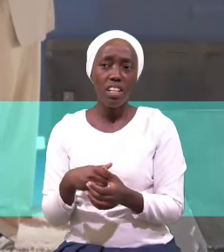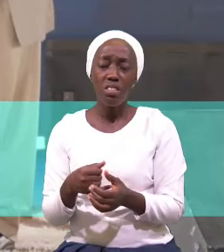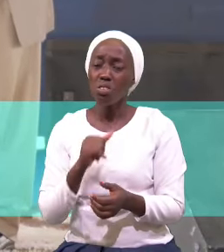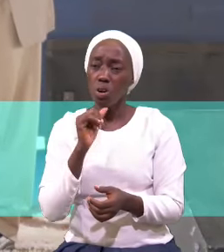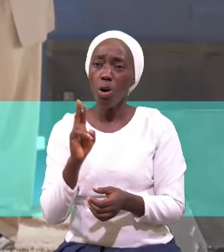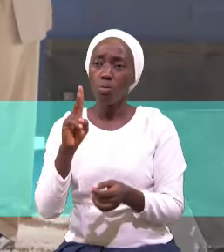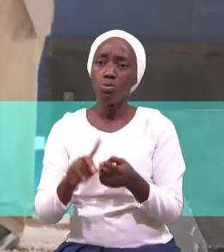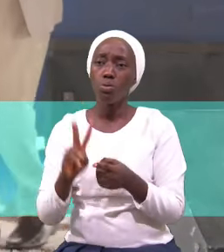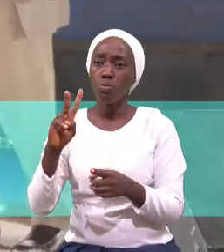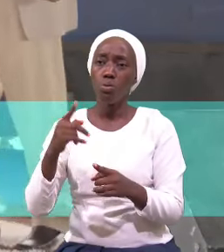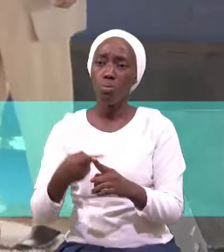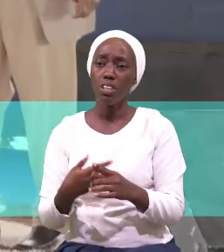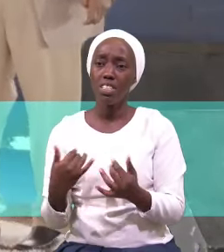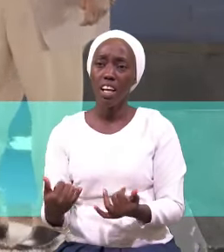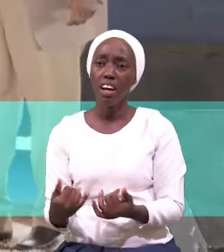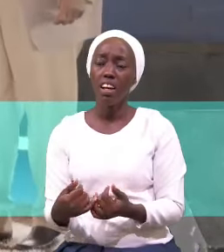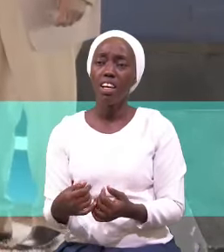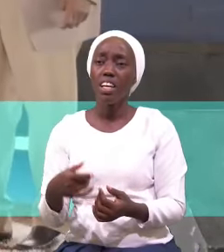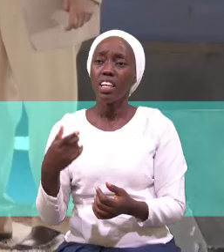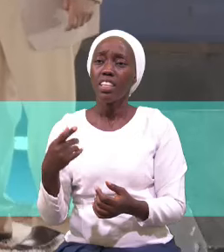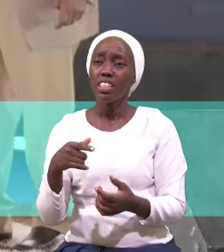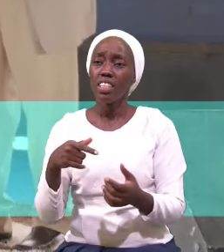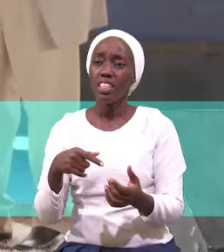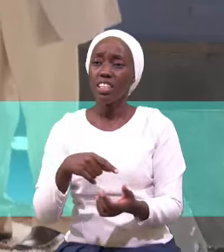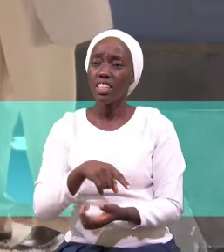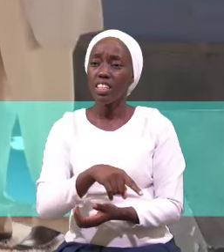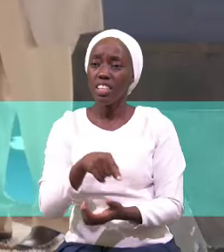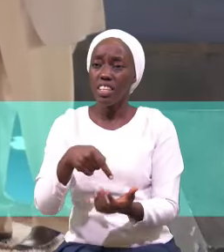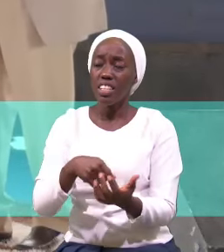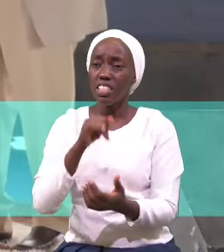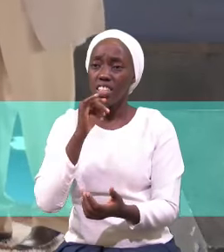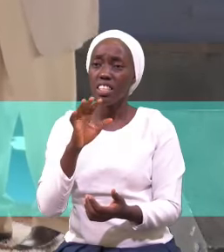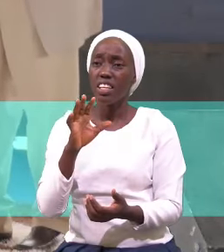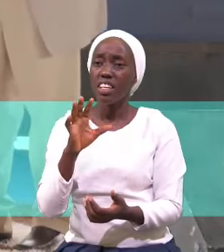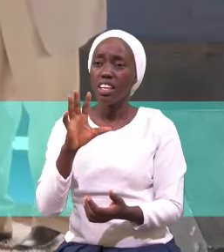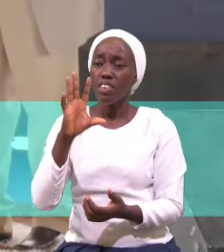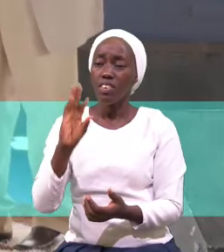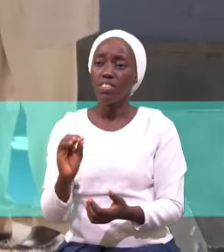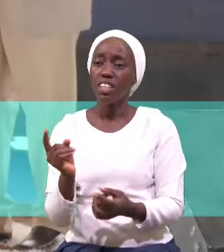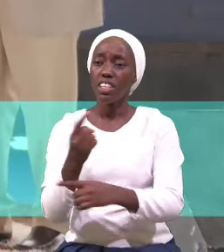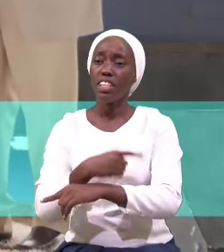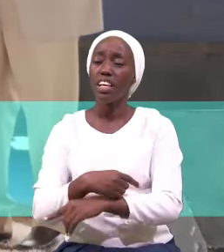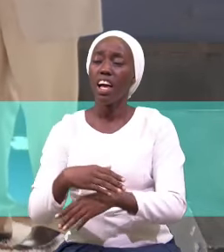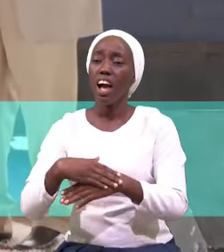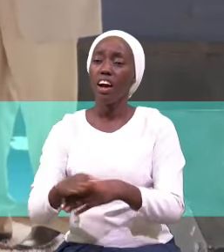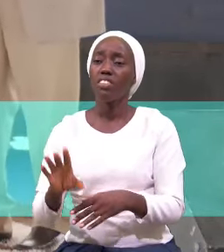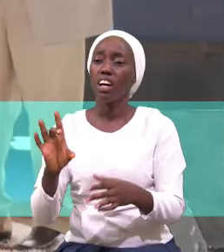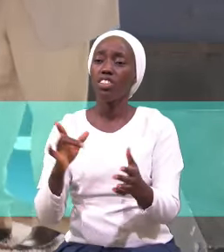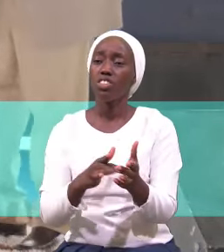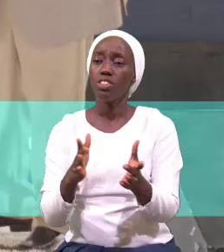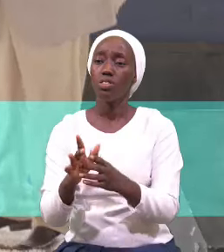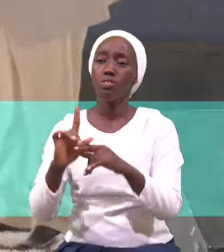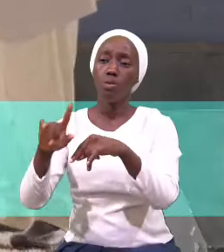now. Because this is the 50th day after Jesus went to heaven.